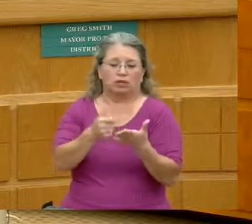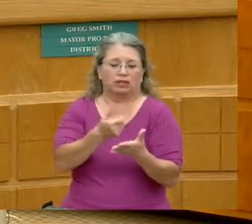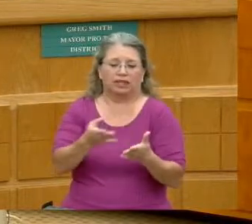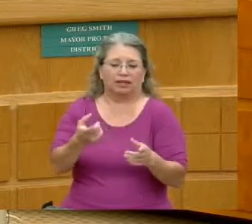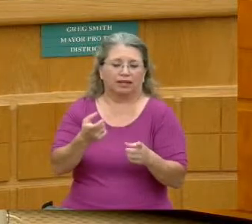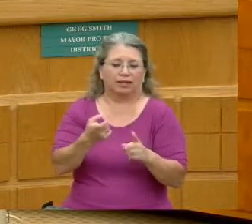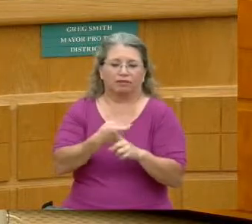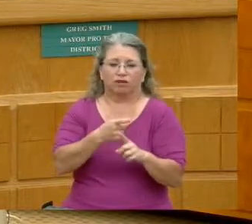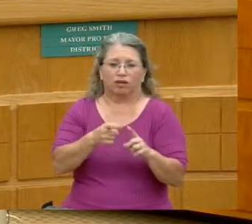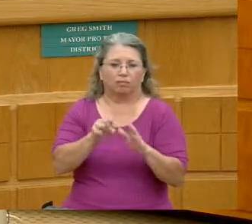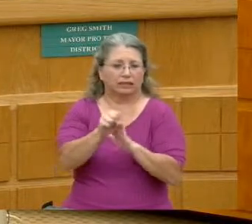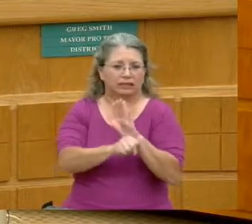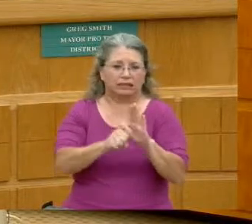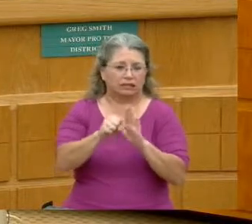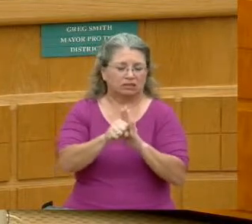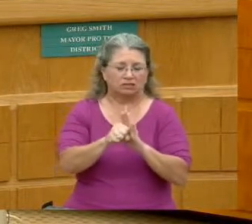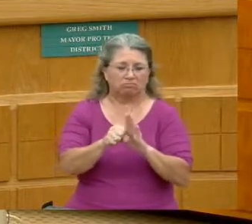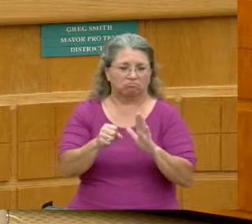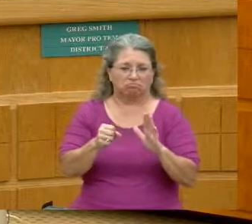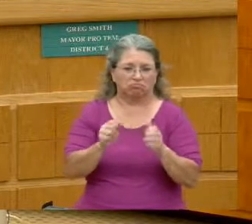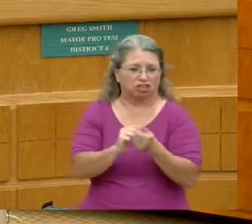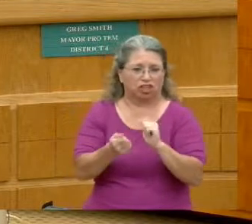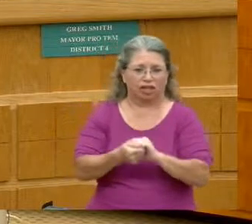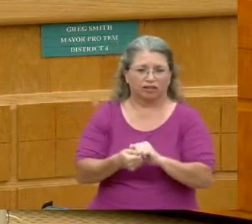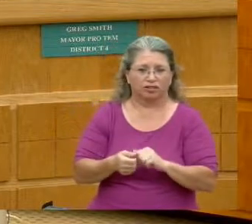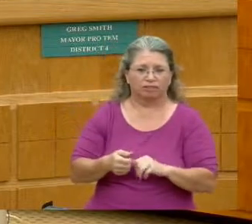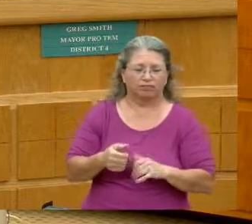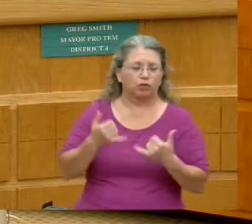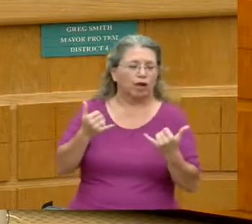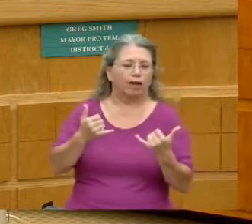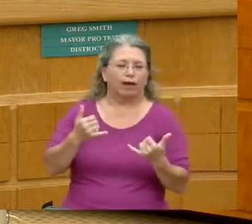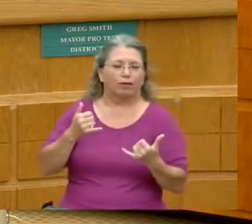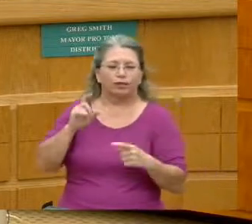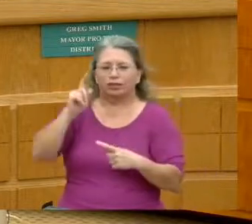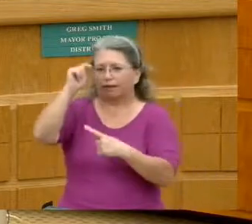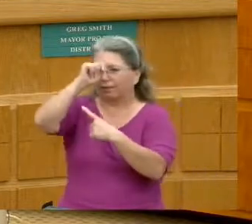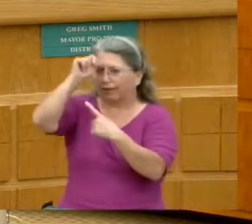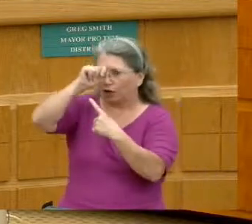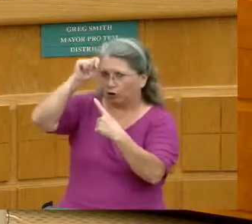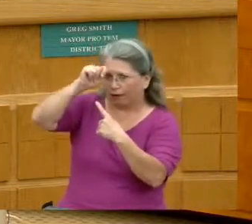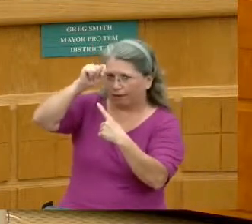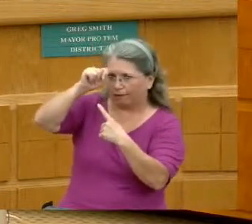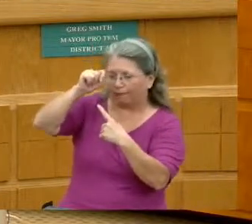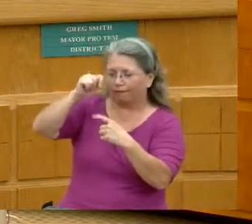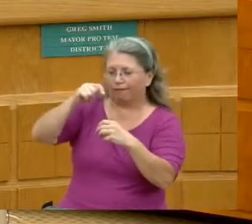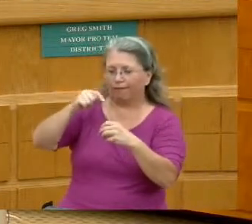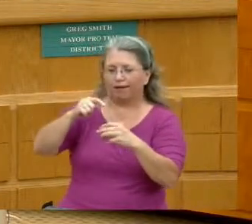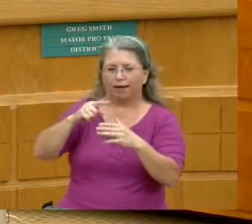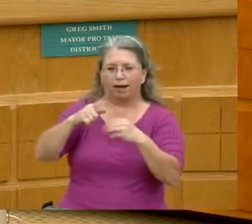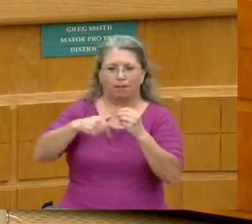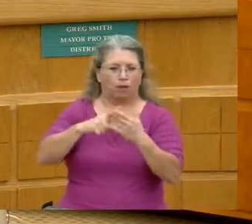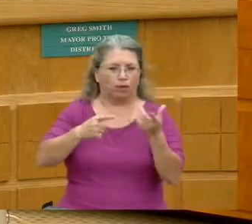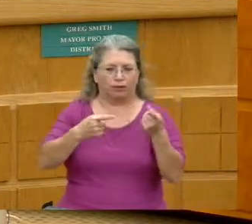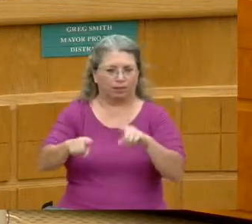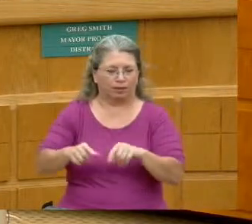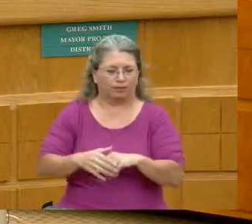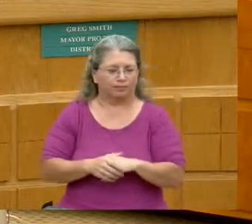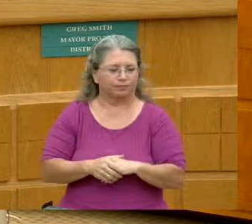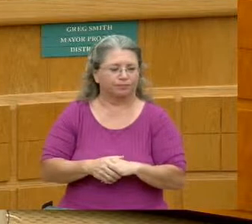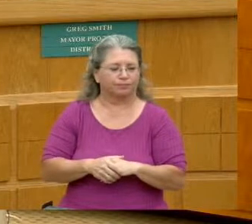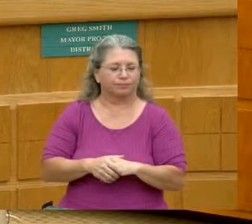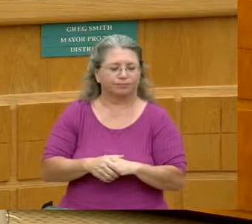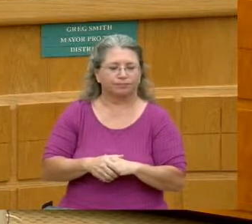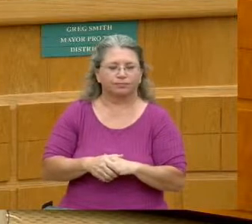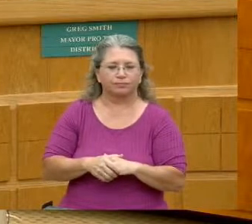So that's my best explanation, or I'd say right now it's a hypothesis for what's occurring. Either we